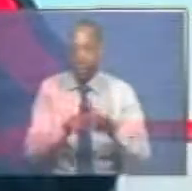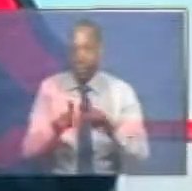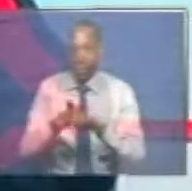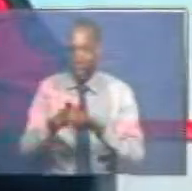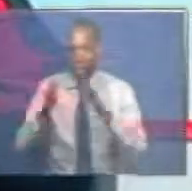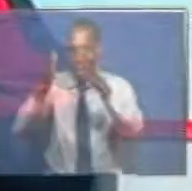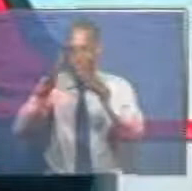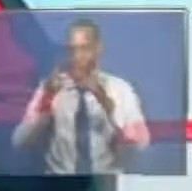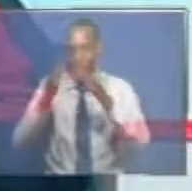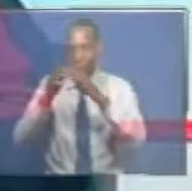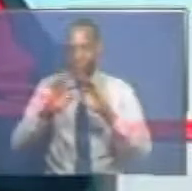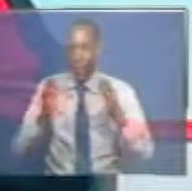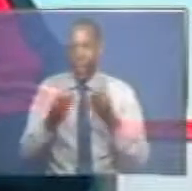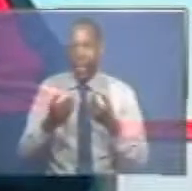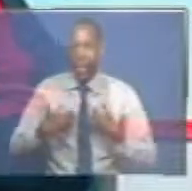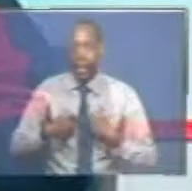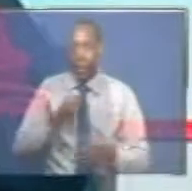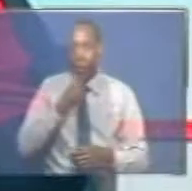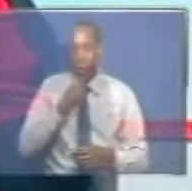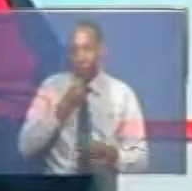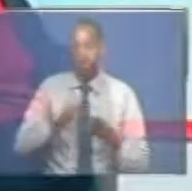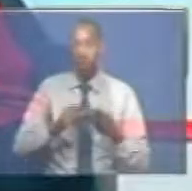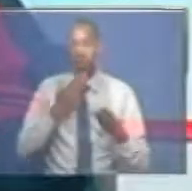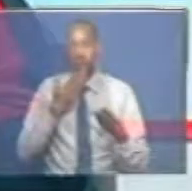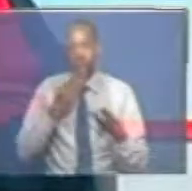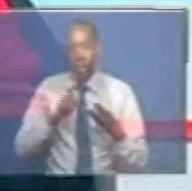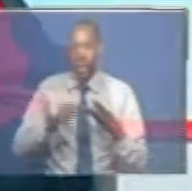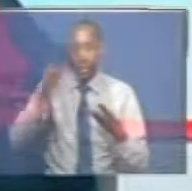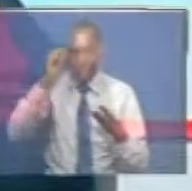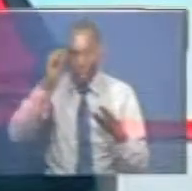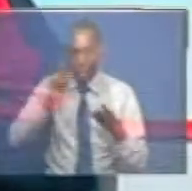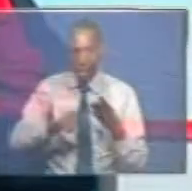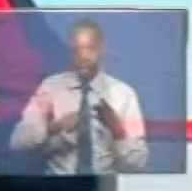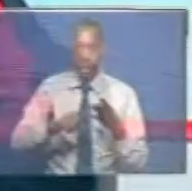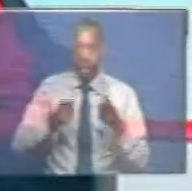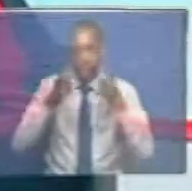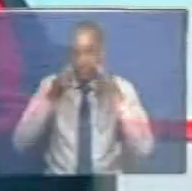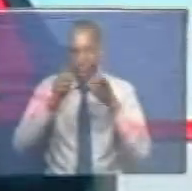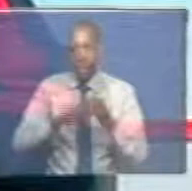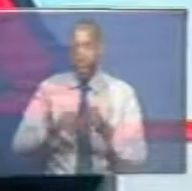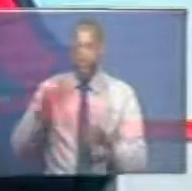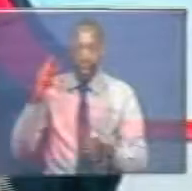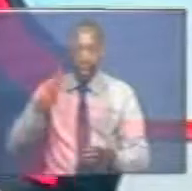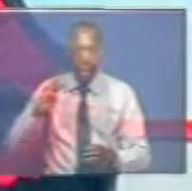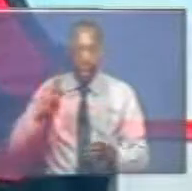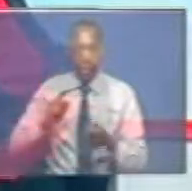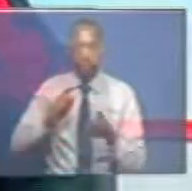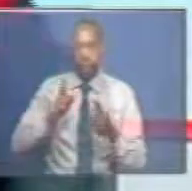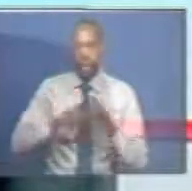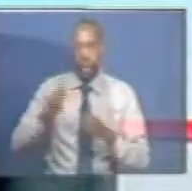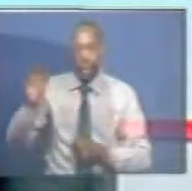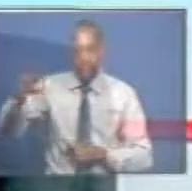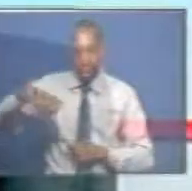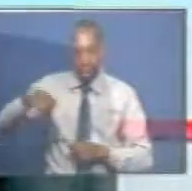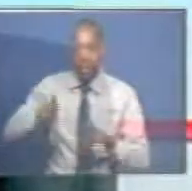family, we have Gor Mahia fans, we have FC, we have Bandari, we have Tusker, we have Kariobangi Sharks, we have Nakumatt FC, even